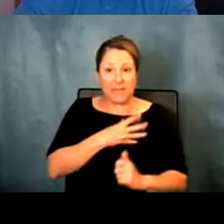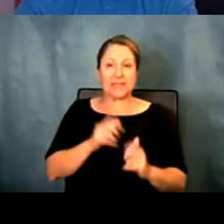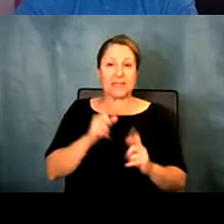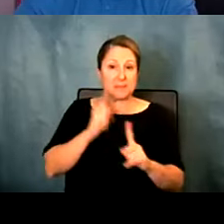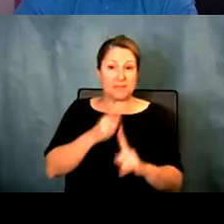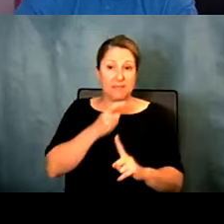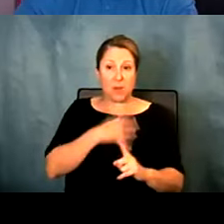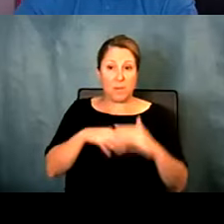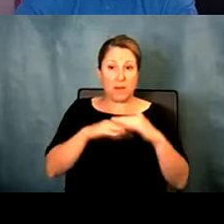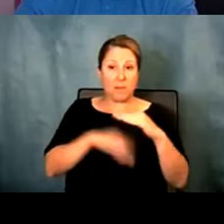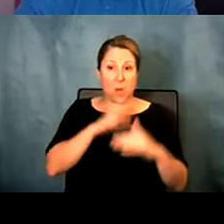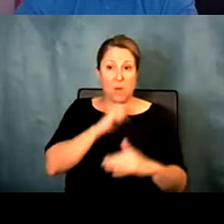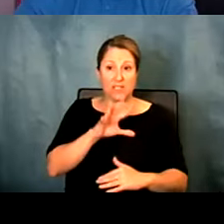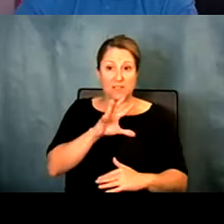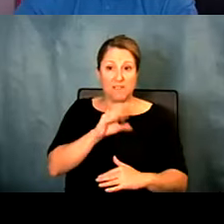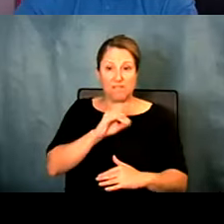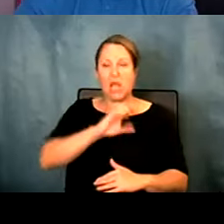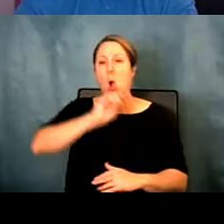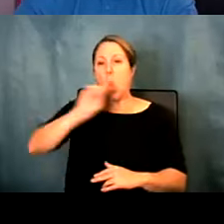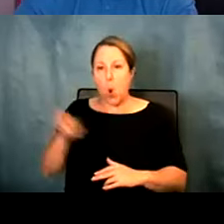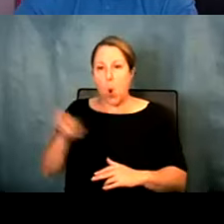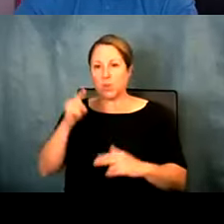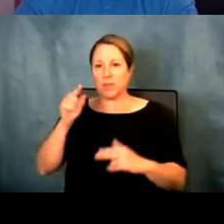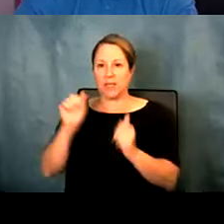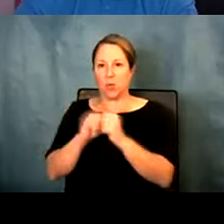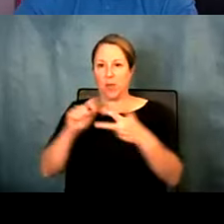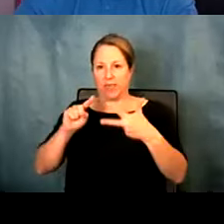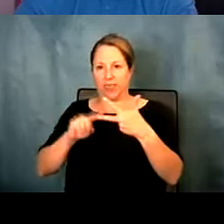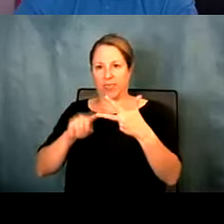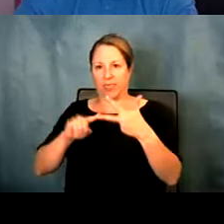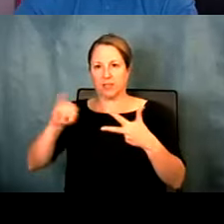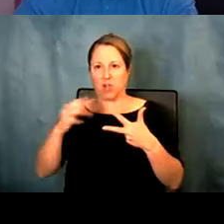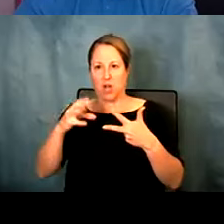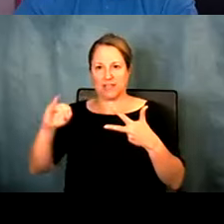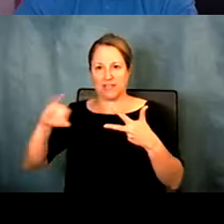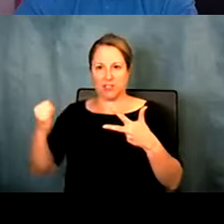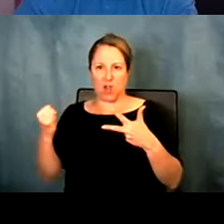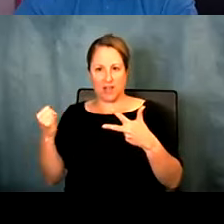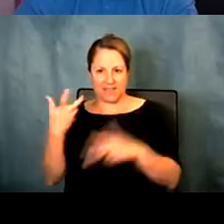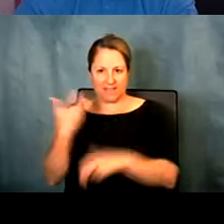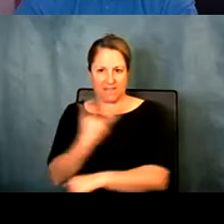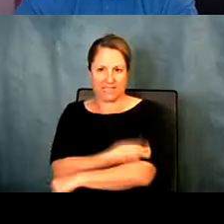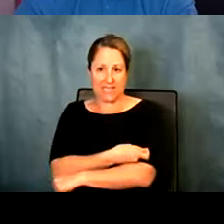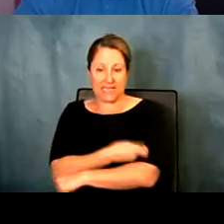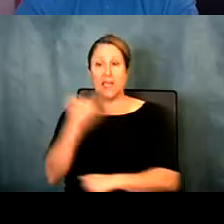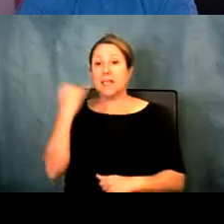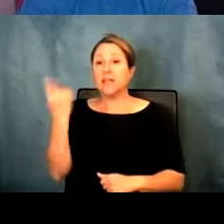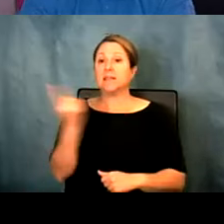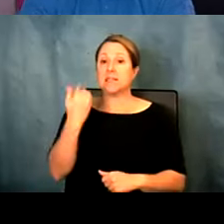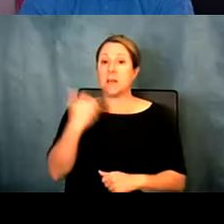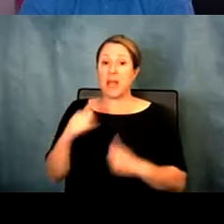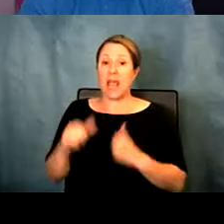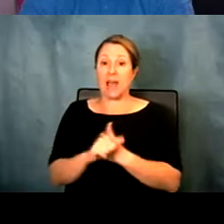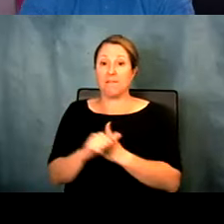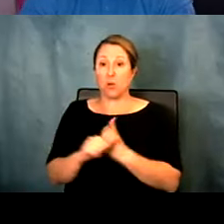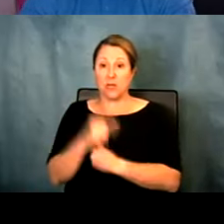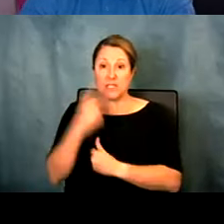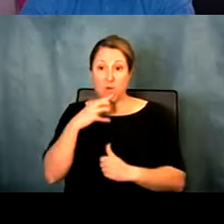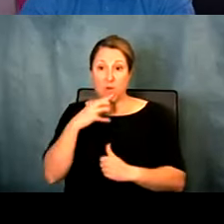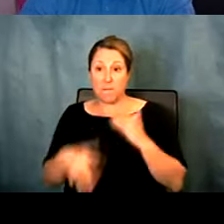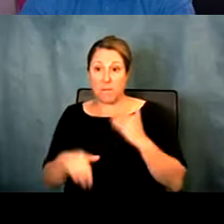50, and only with the Johnson & Johnson vaccine. So if someone had a risk for blood